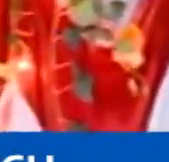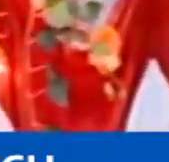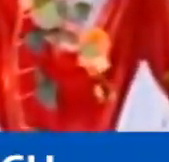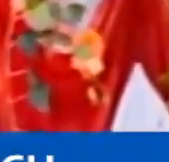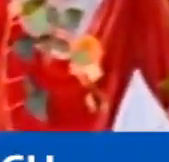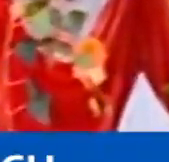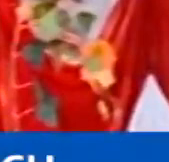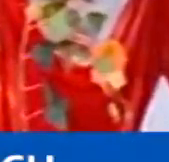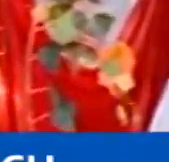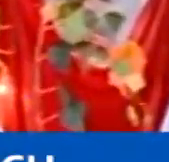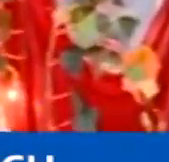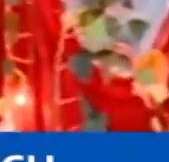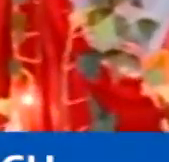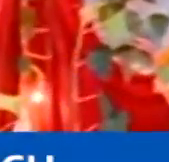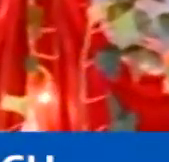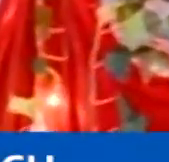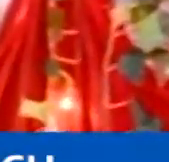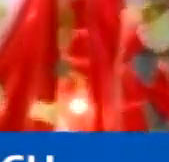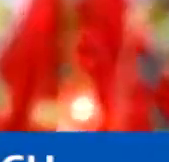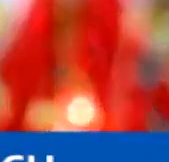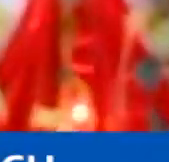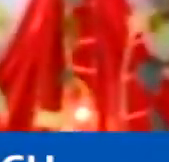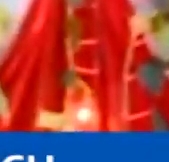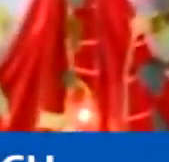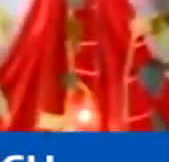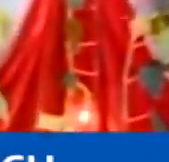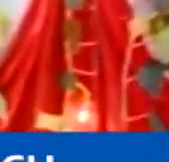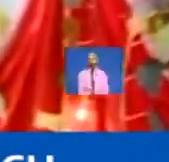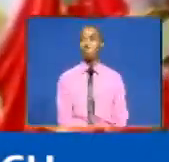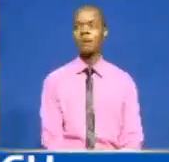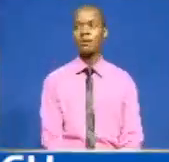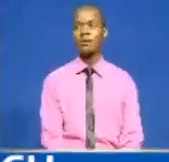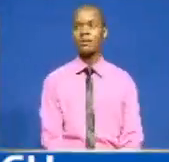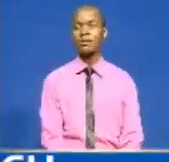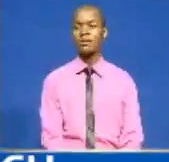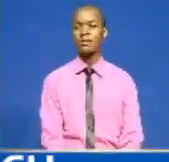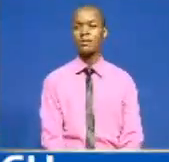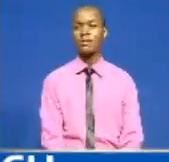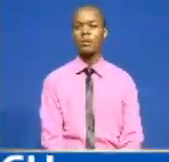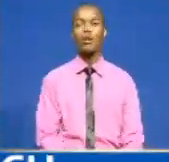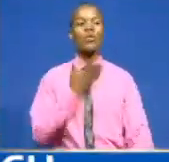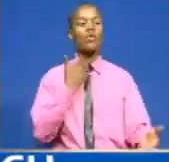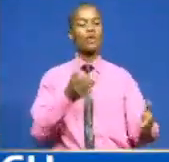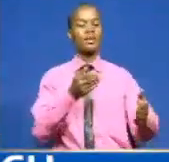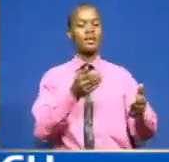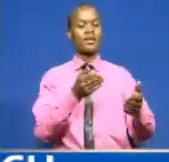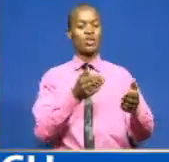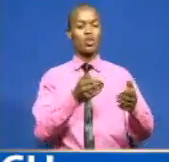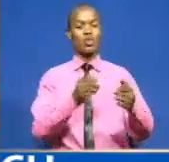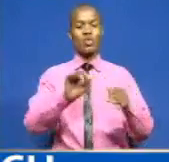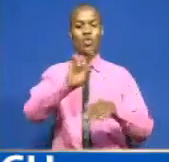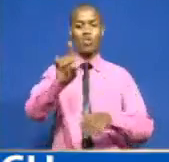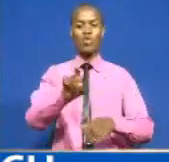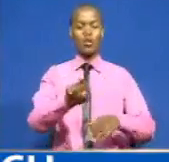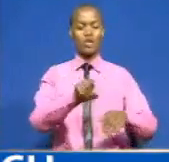I think let us break that question down. And first and foremost